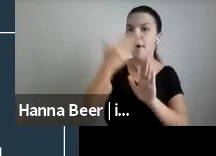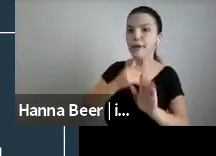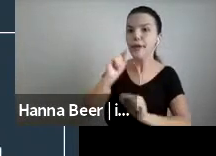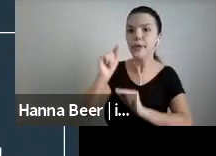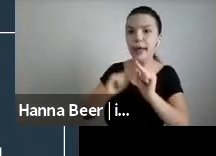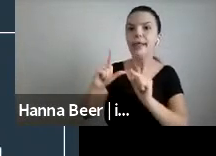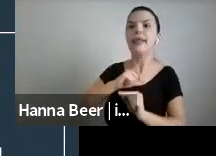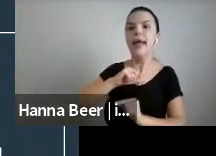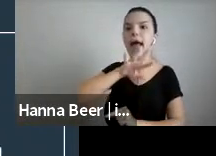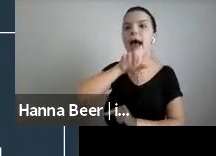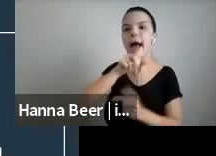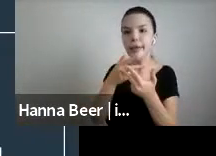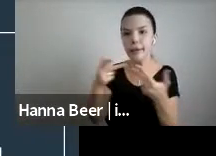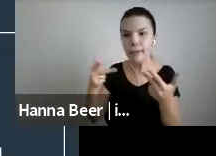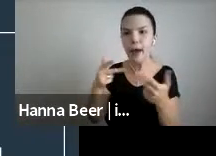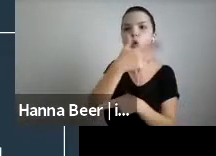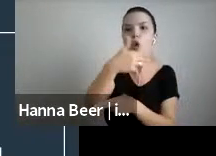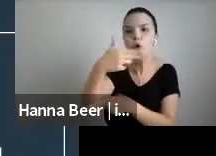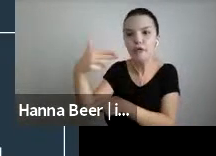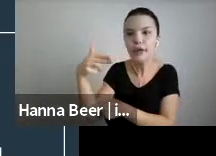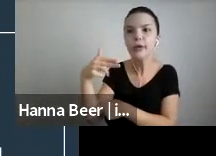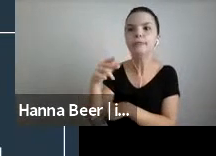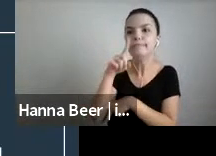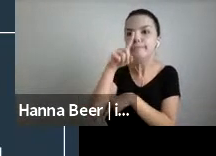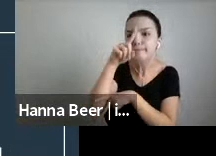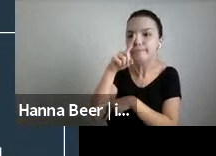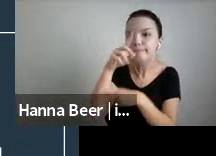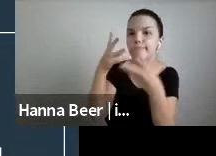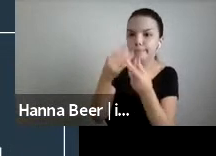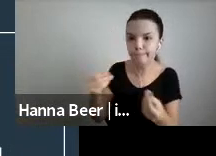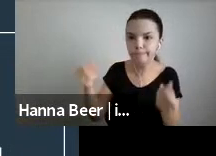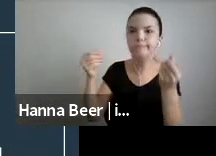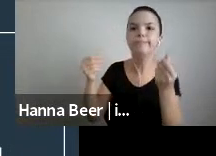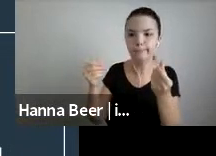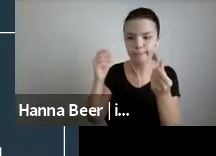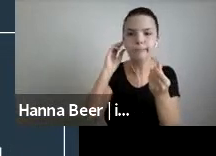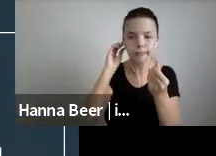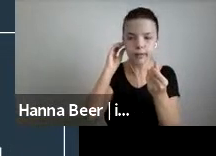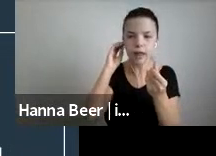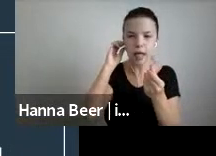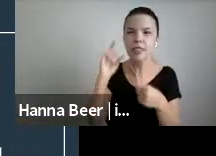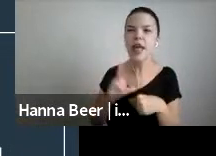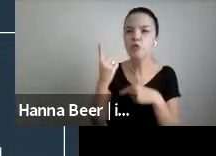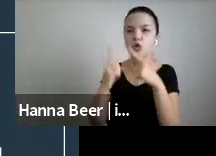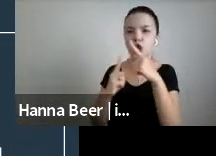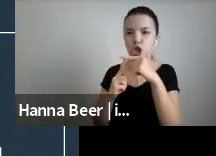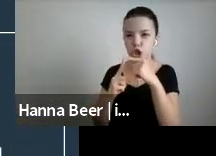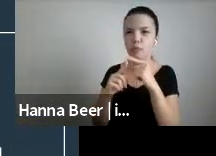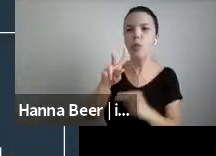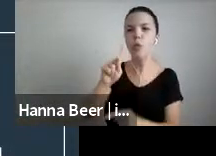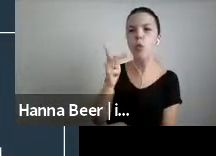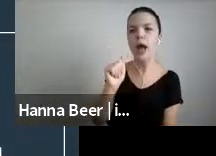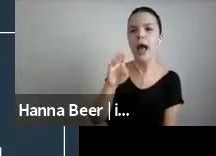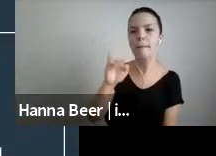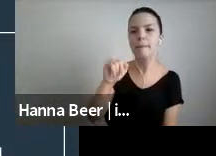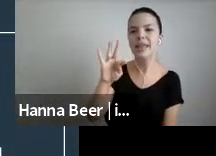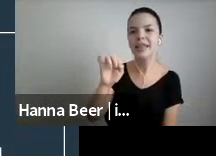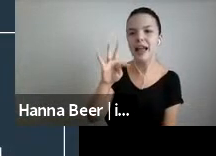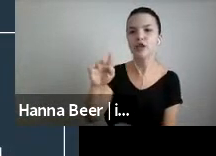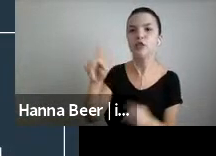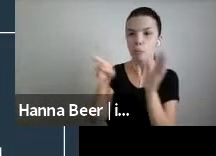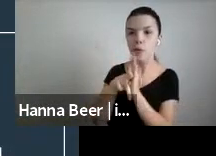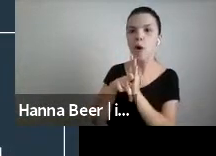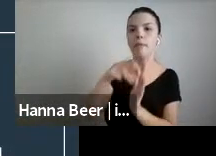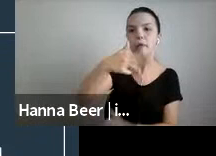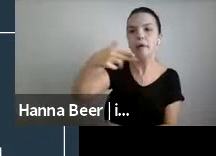10 humpback dolphin and Indian Ocean humpback dolphin habitat where there were